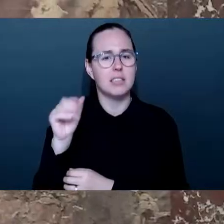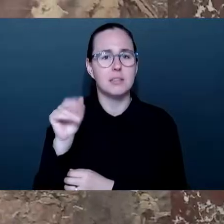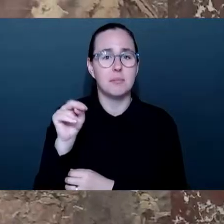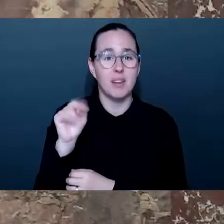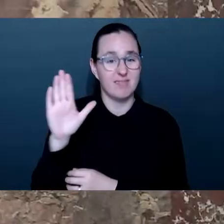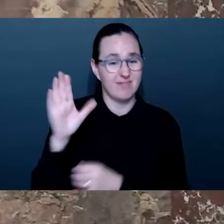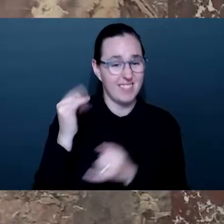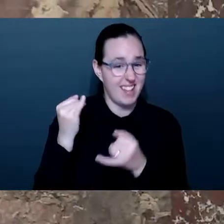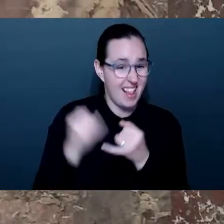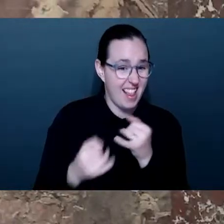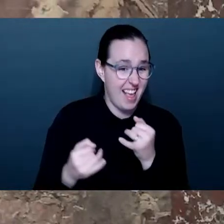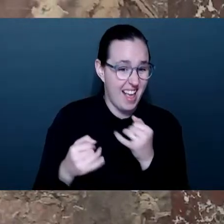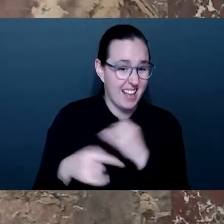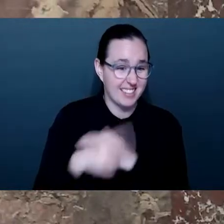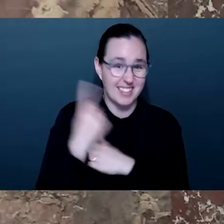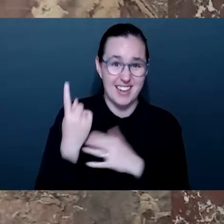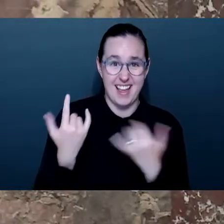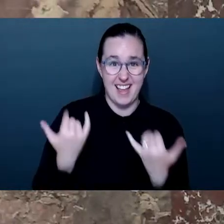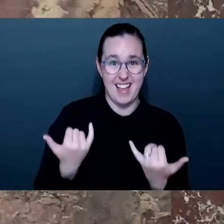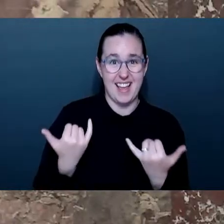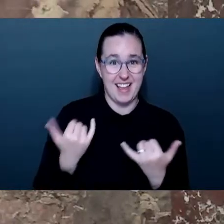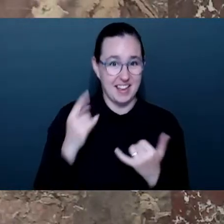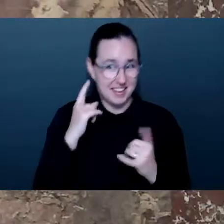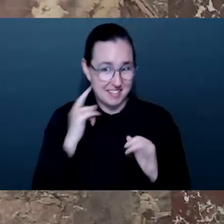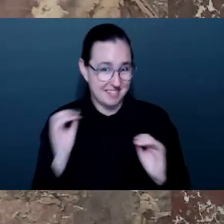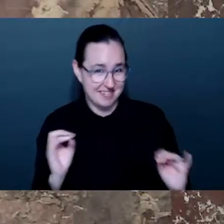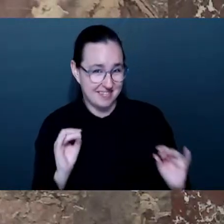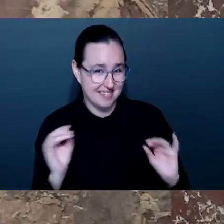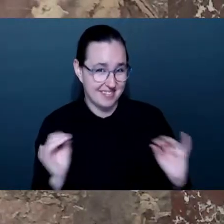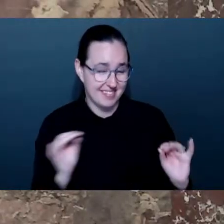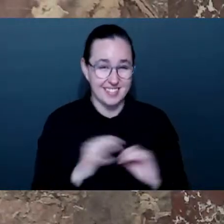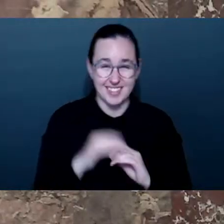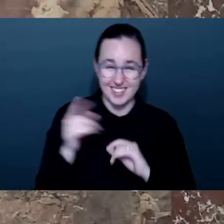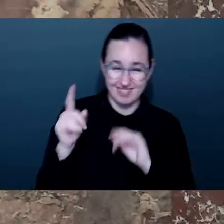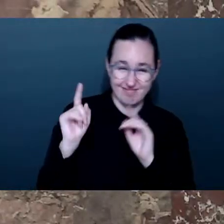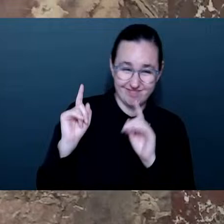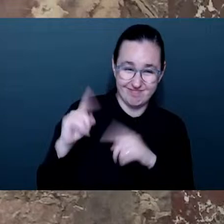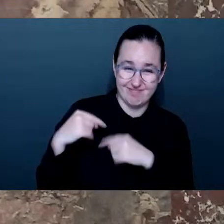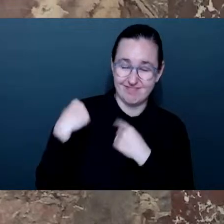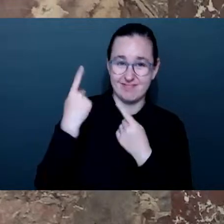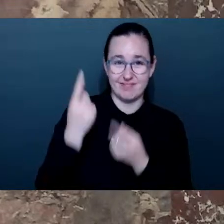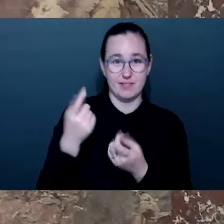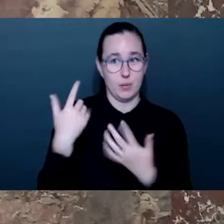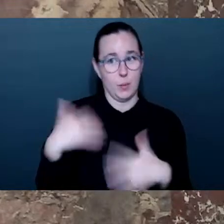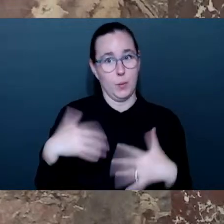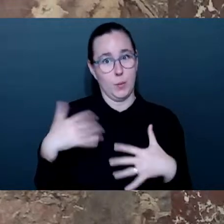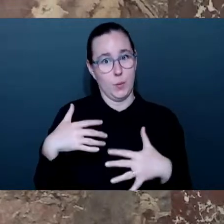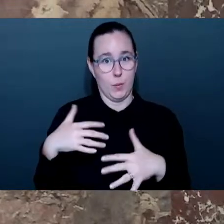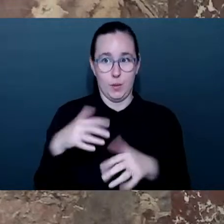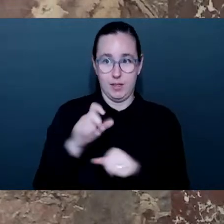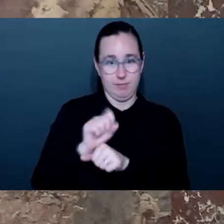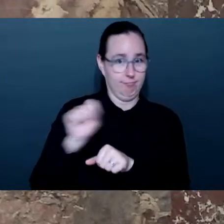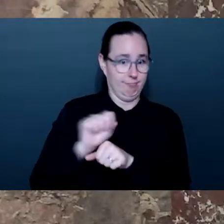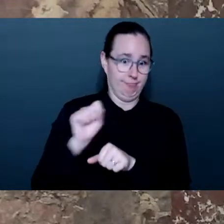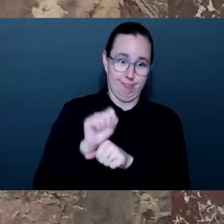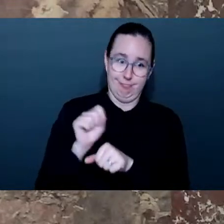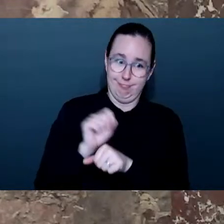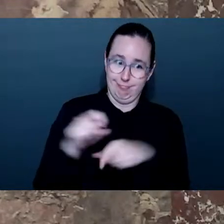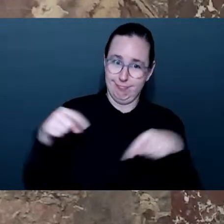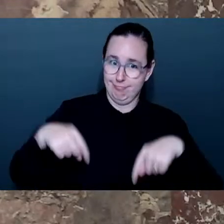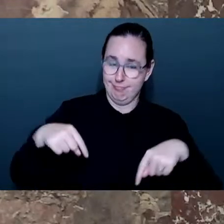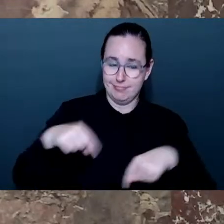this place for a significant amount of time now. I would like to reflect on